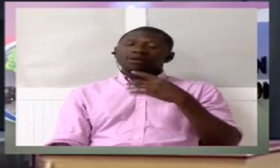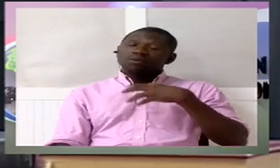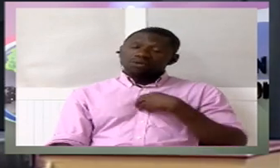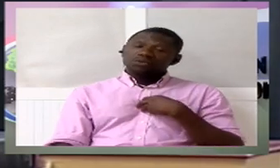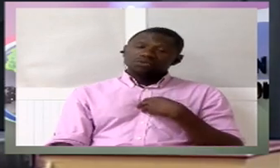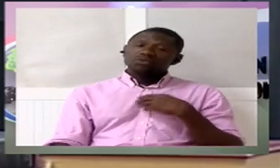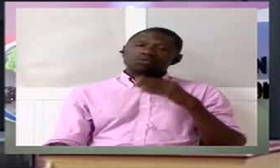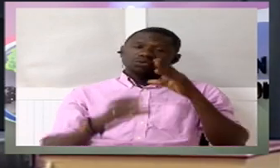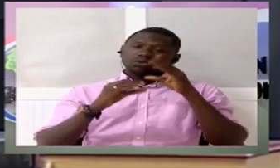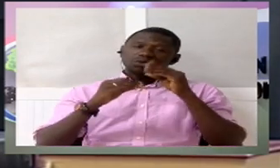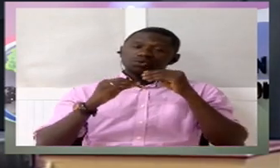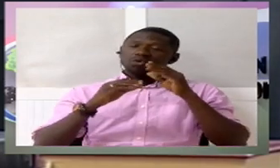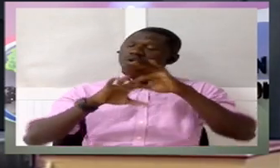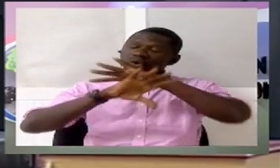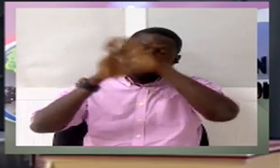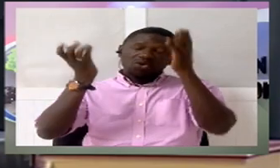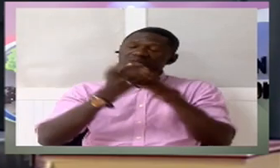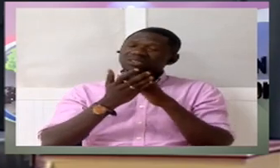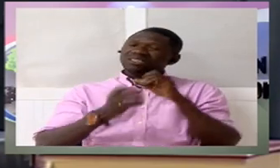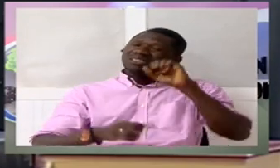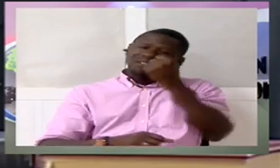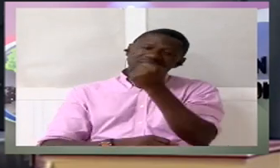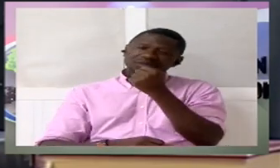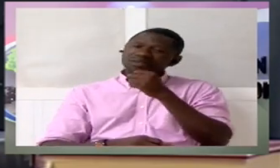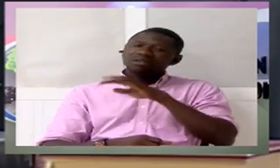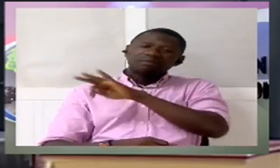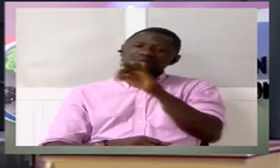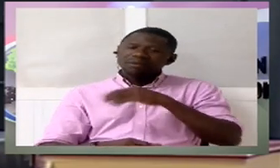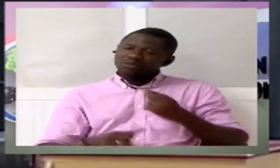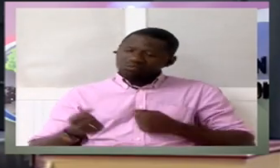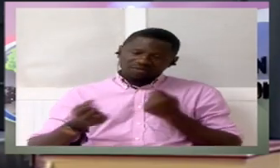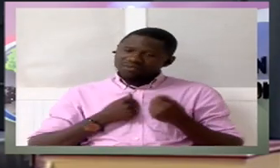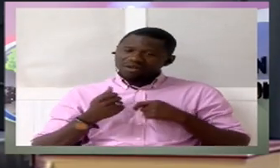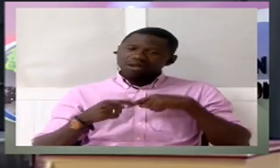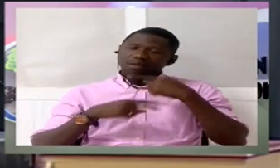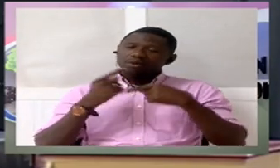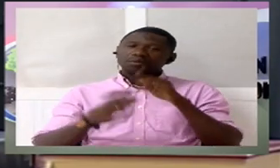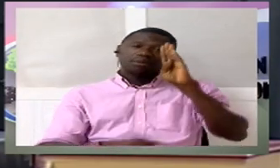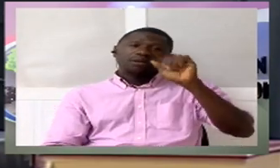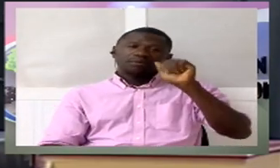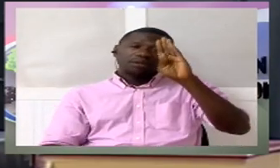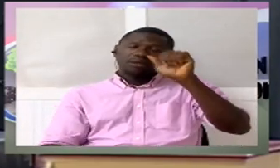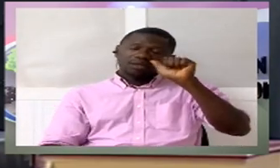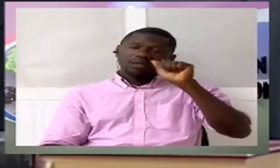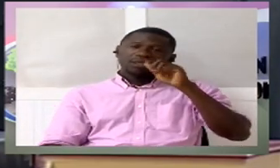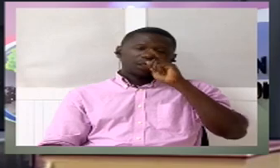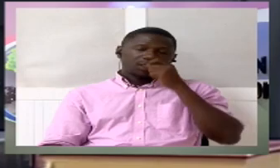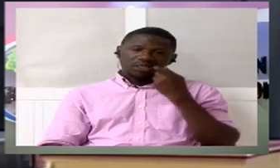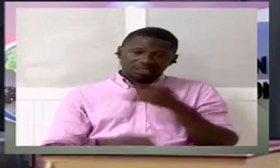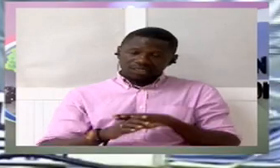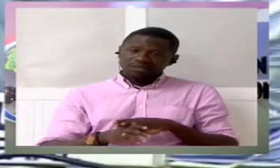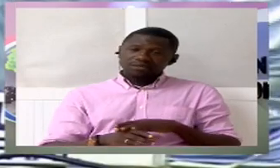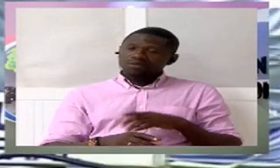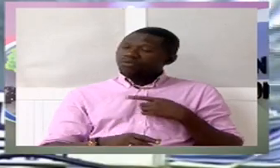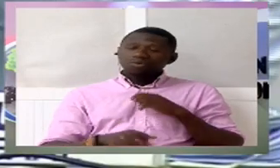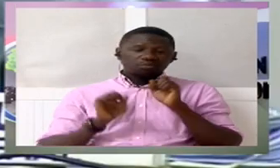to say all the difficulties that the family encountered as a result of Baba's death, we probably will not leave this place. You can summarize